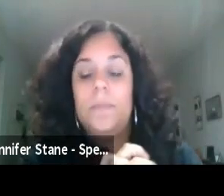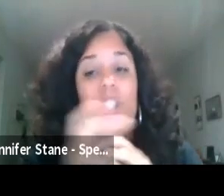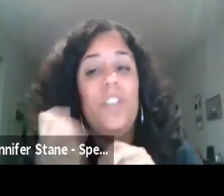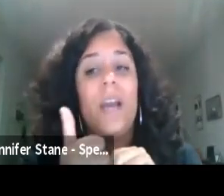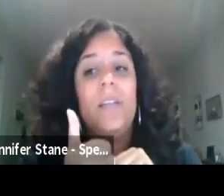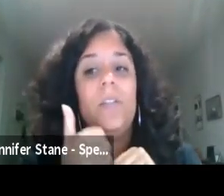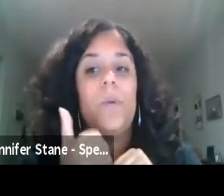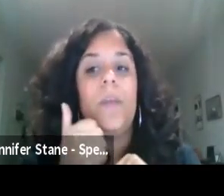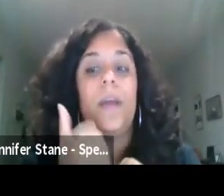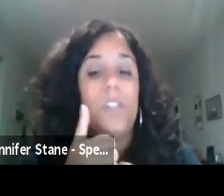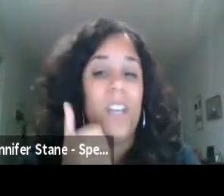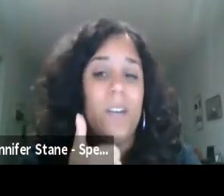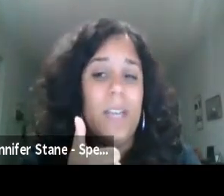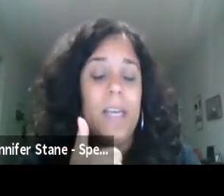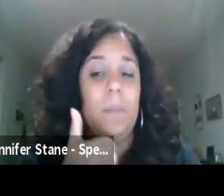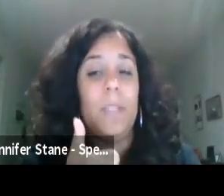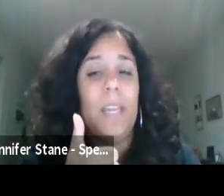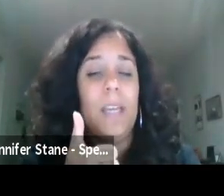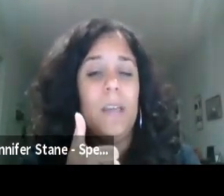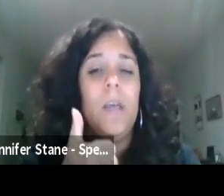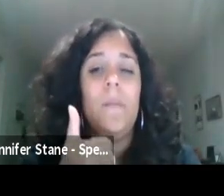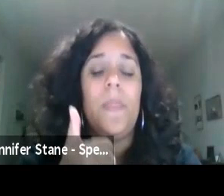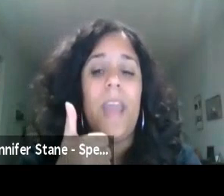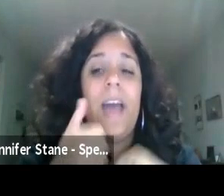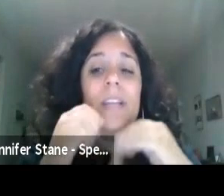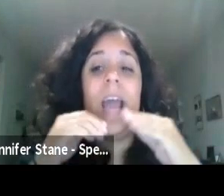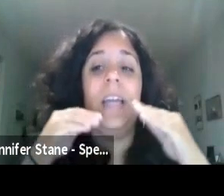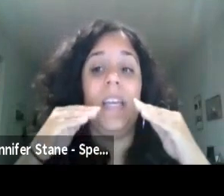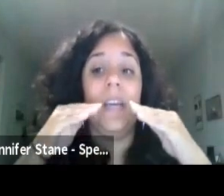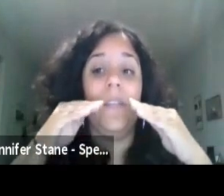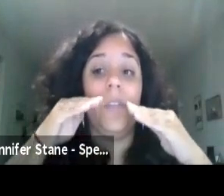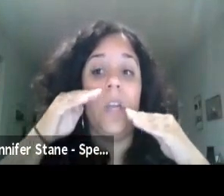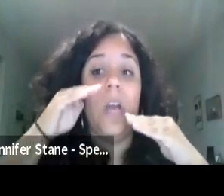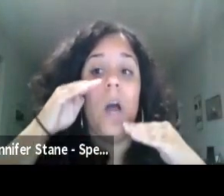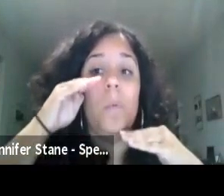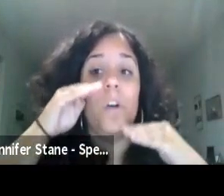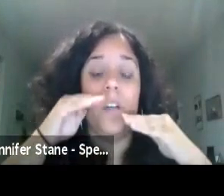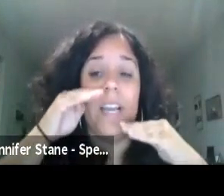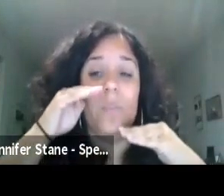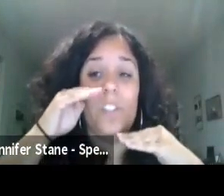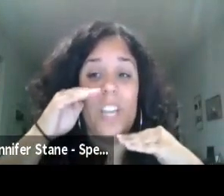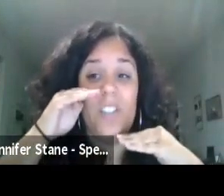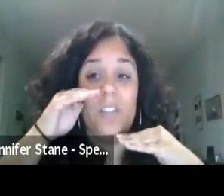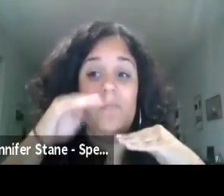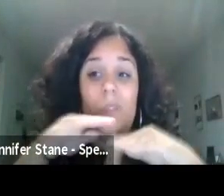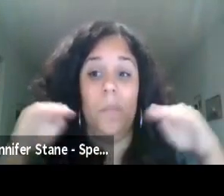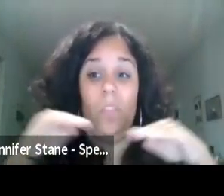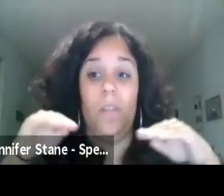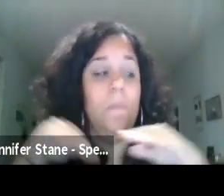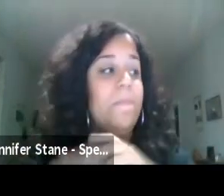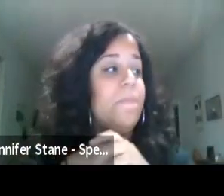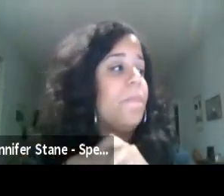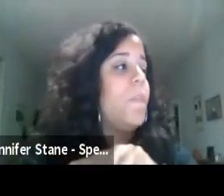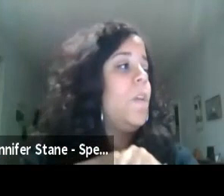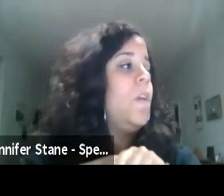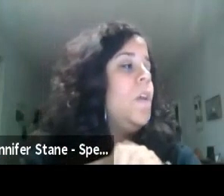gingivitis. Gingivitis is where the gums are irritated and bleed, but they haven't had any of those upward or downward changes with the bone